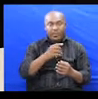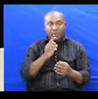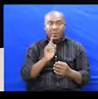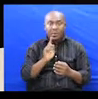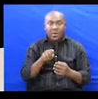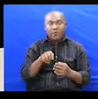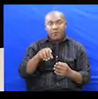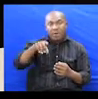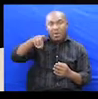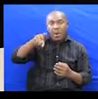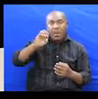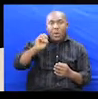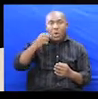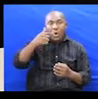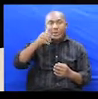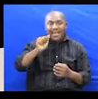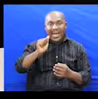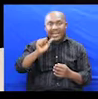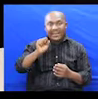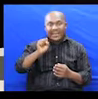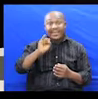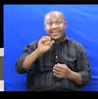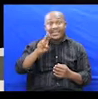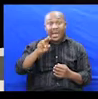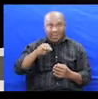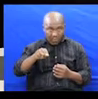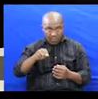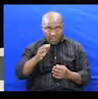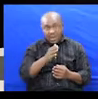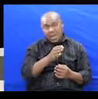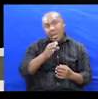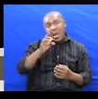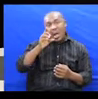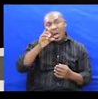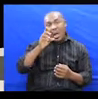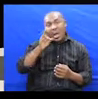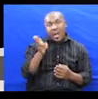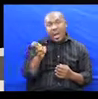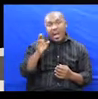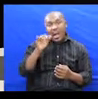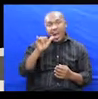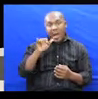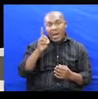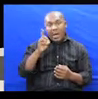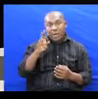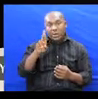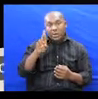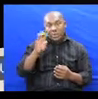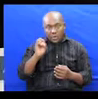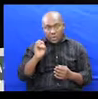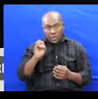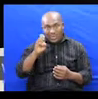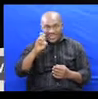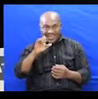of potassium hydroxide in 2 liters. So you're supposed to calculate